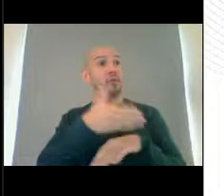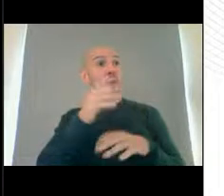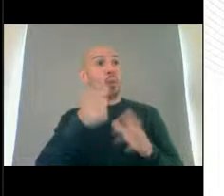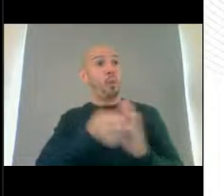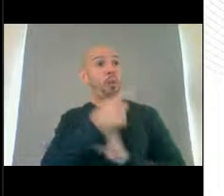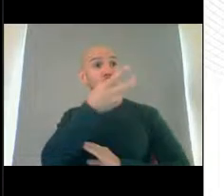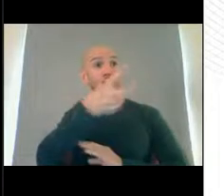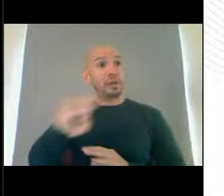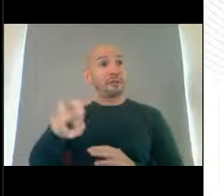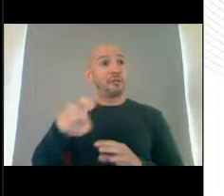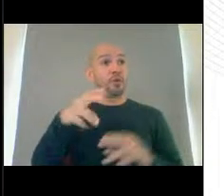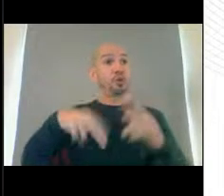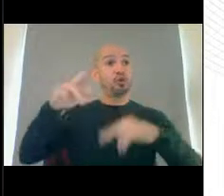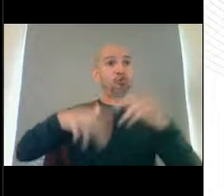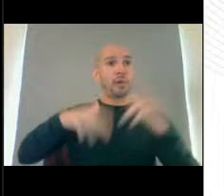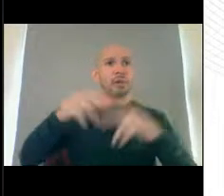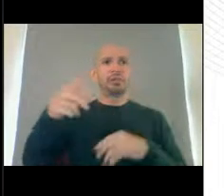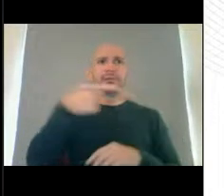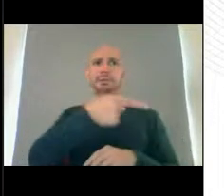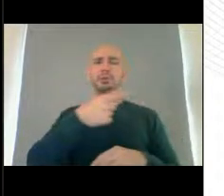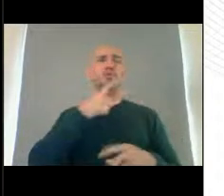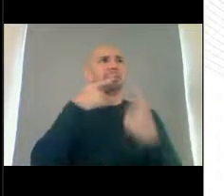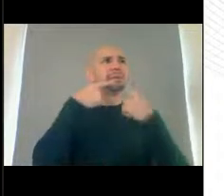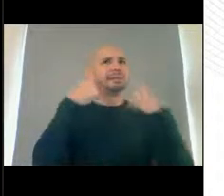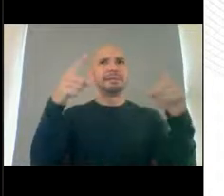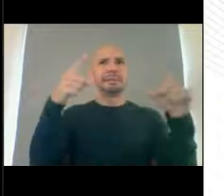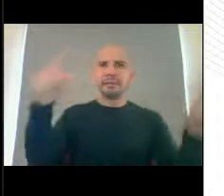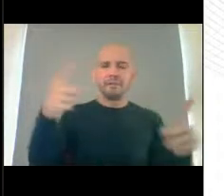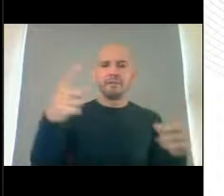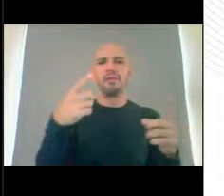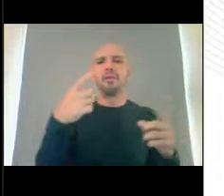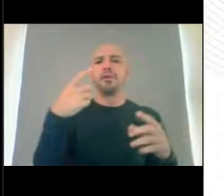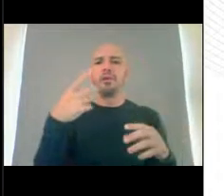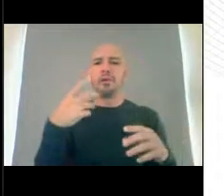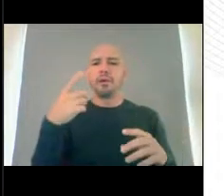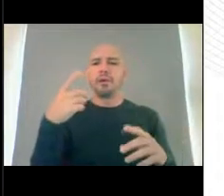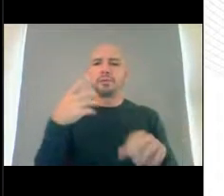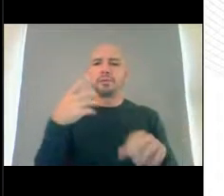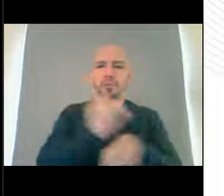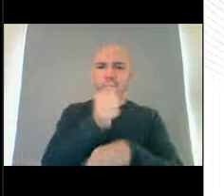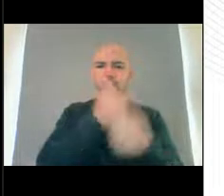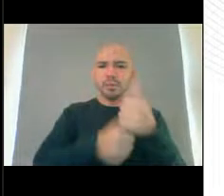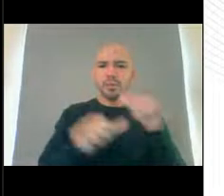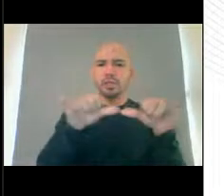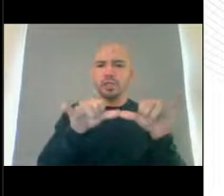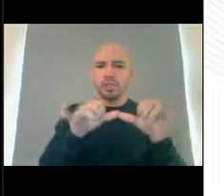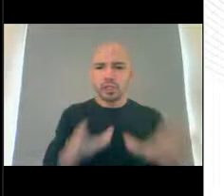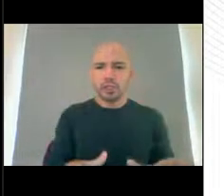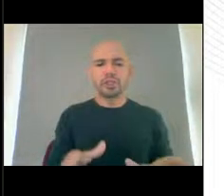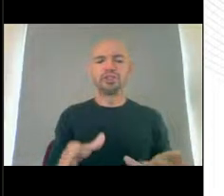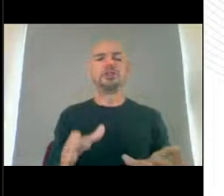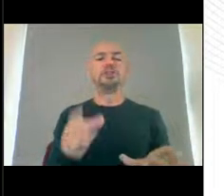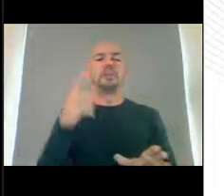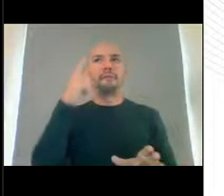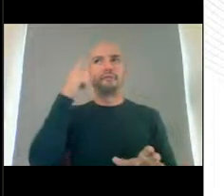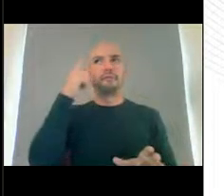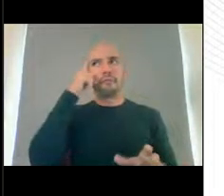successful in his career as an assistant resident engineer on many high-profile construction projects